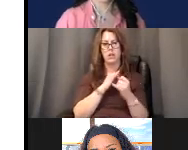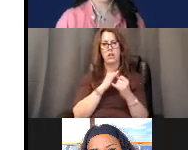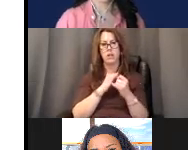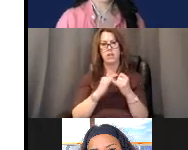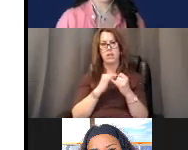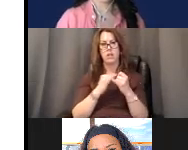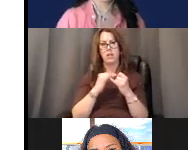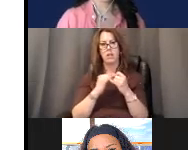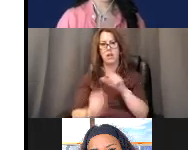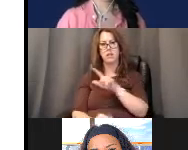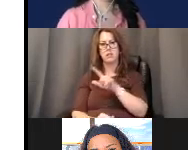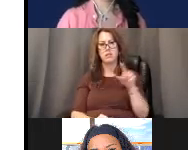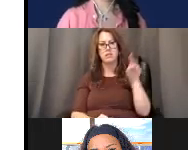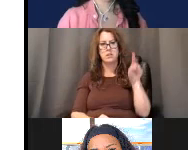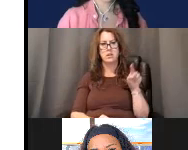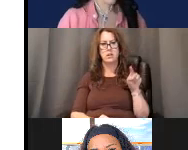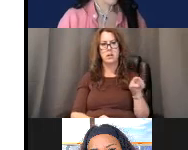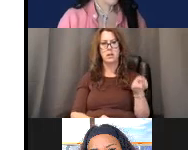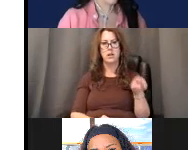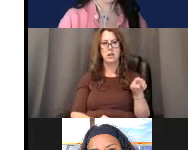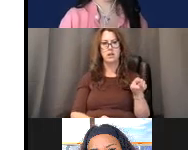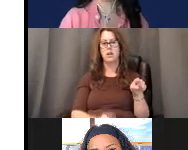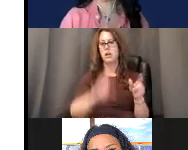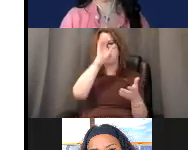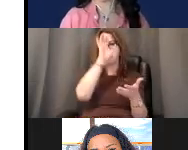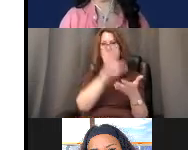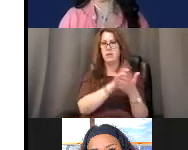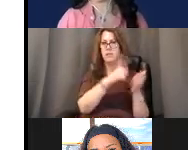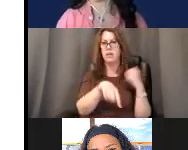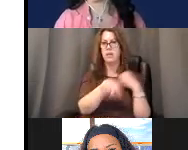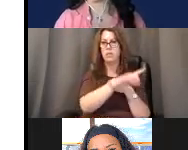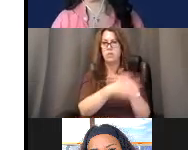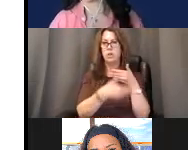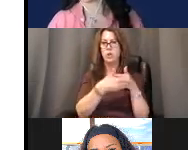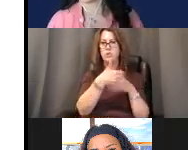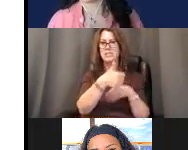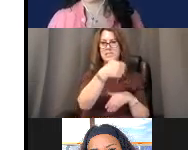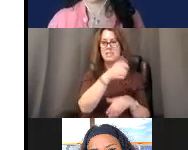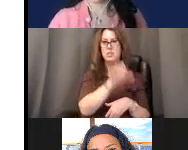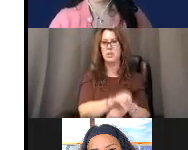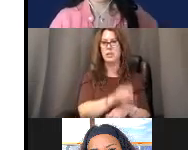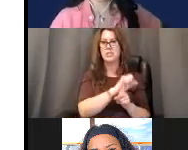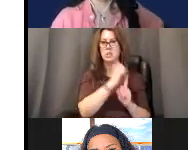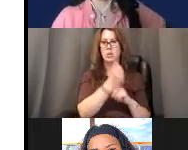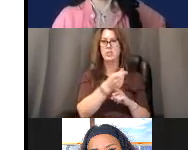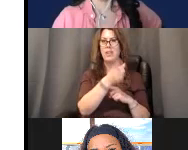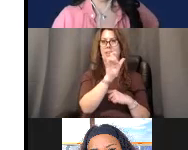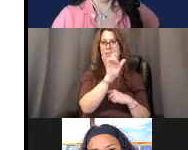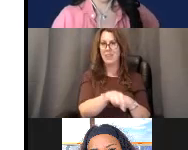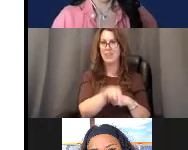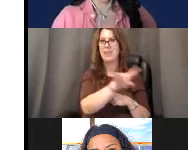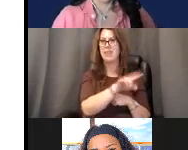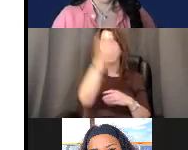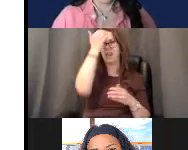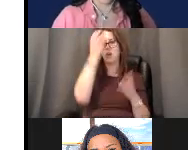have the solution. And so much of what I think we've been trained as professionals is that we're the expert. And what we really talk about is